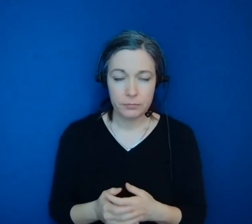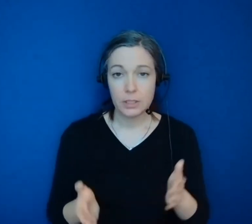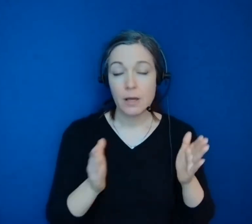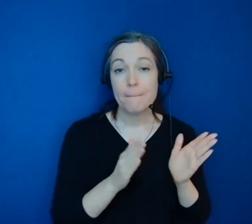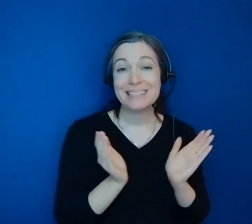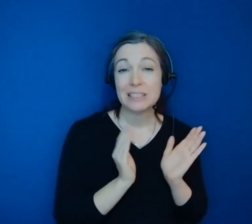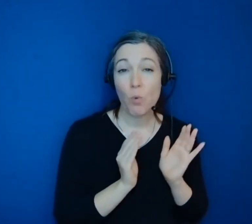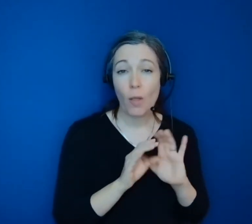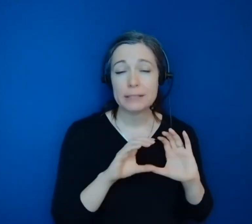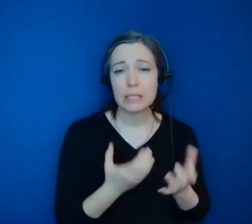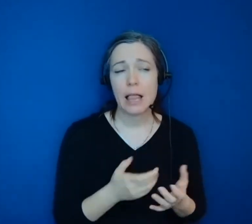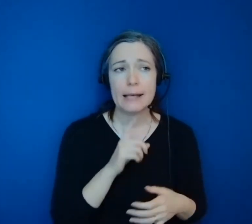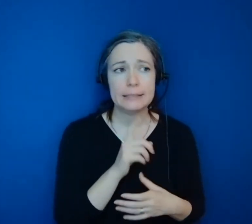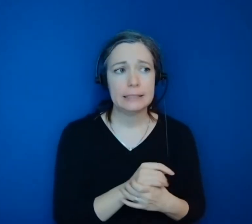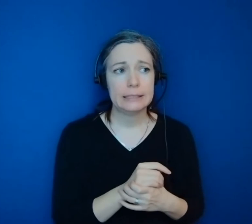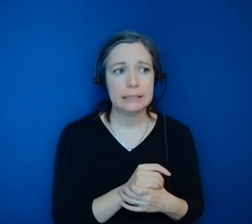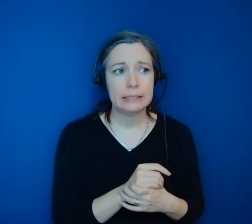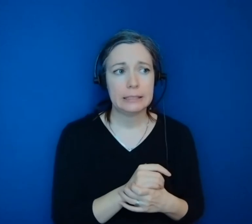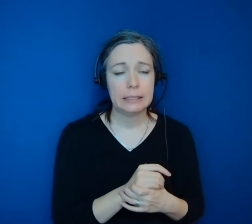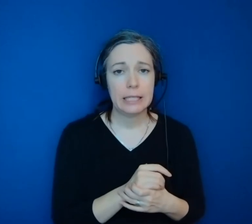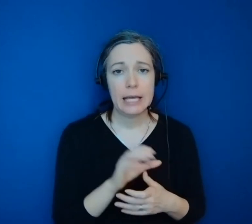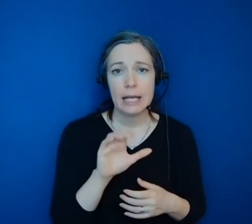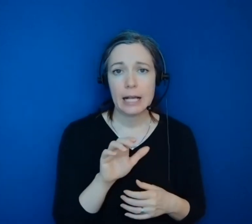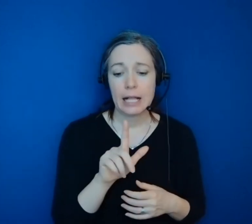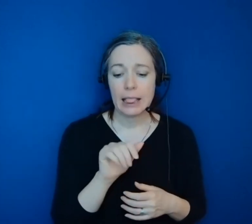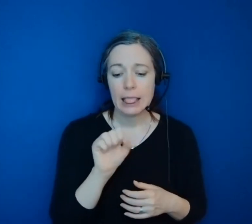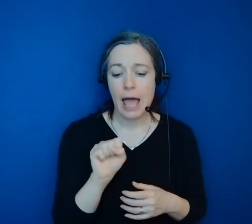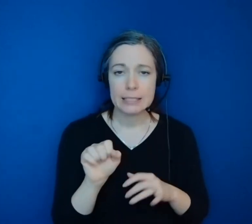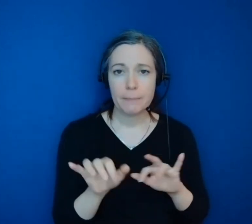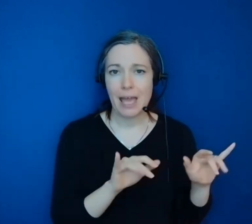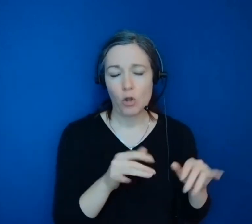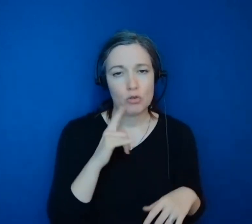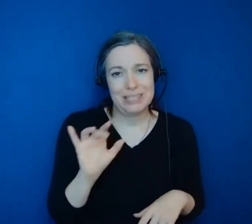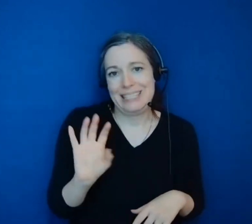smallest class is class piano there's like six people on it.